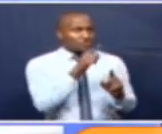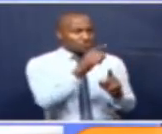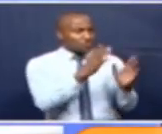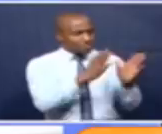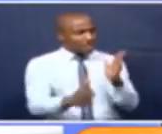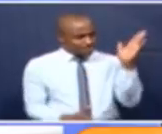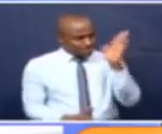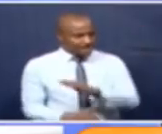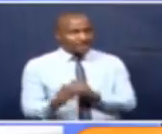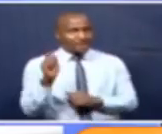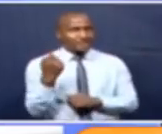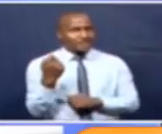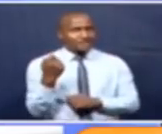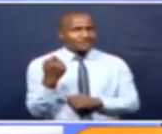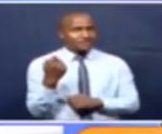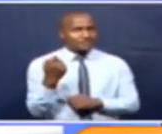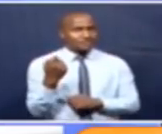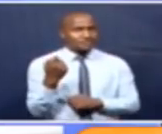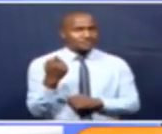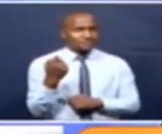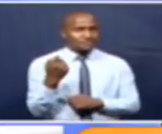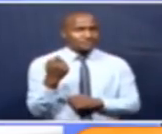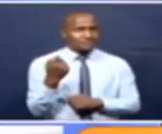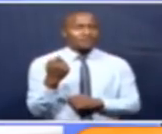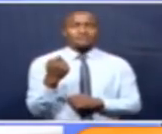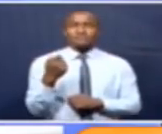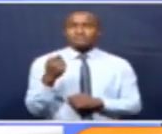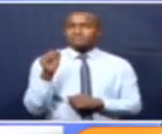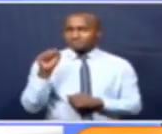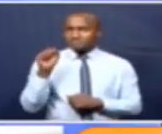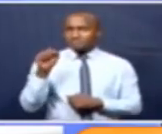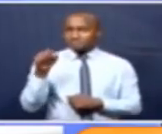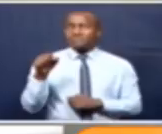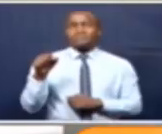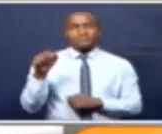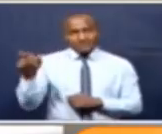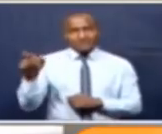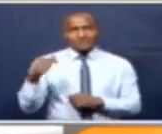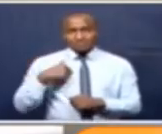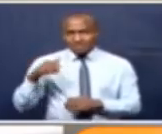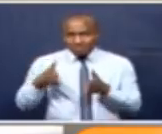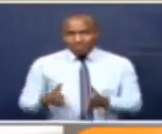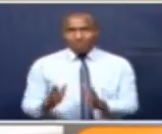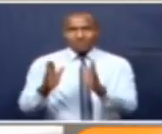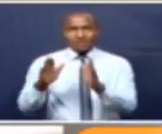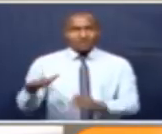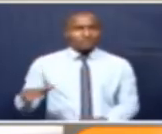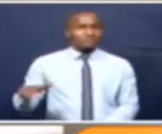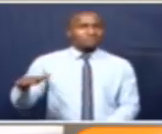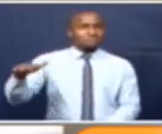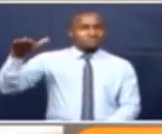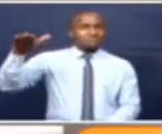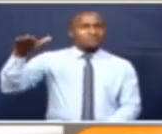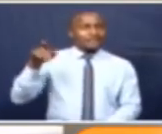home? I would love to come back to my home. That's where I was brought up. That is where I was born. That is a place that gave